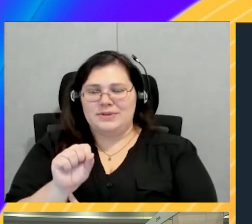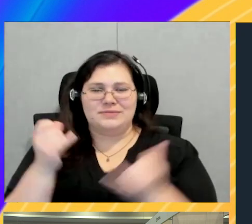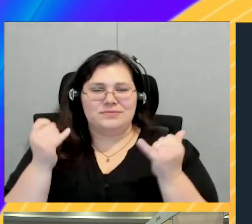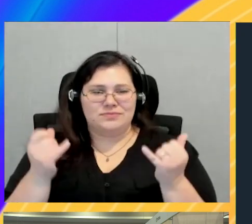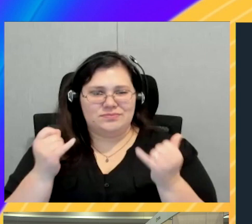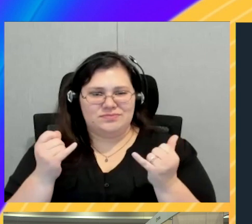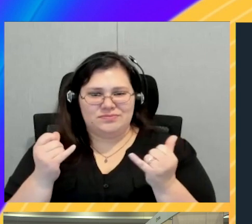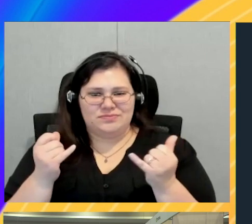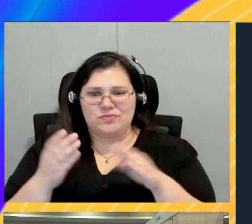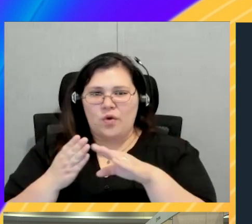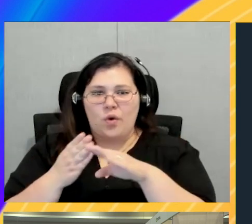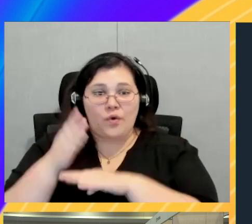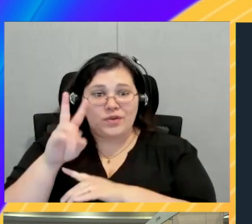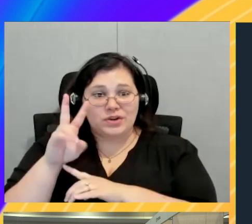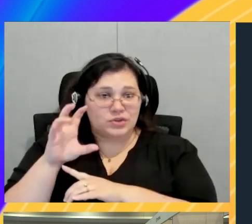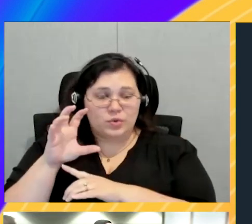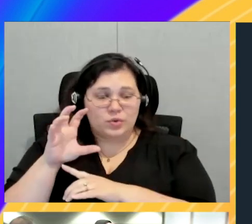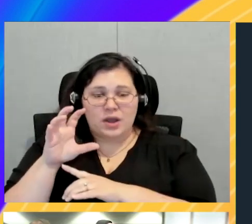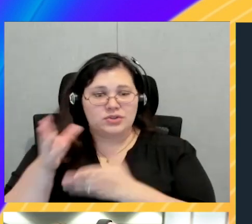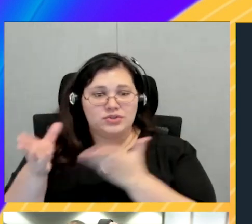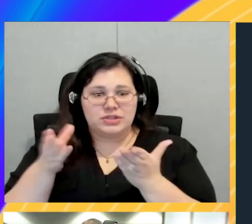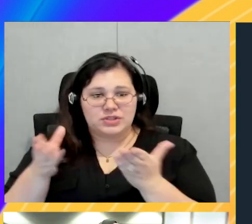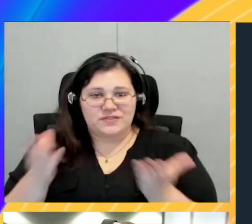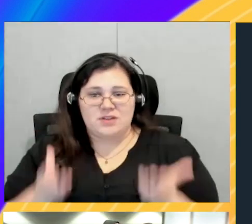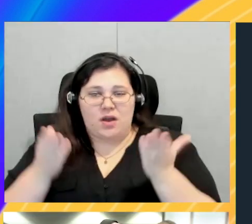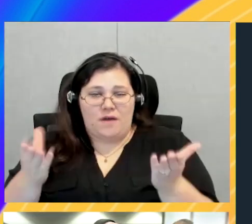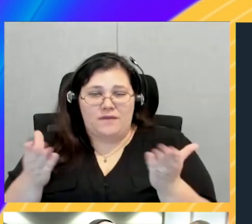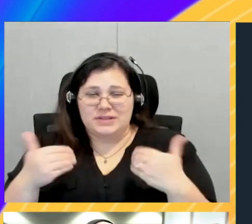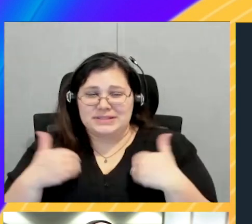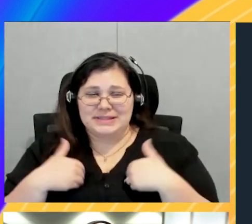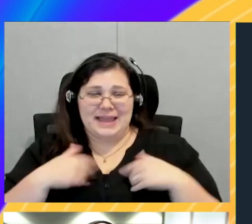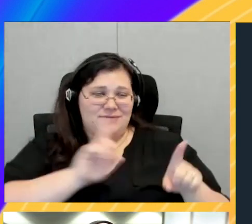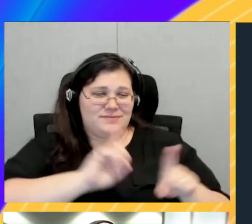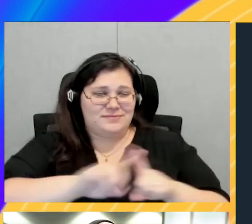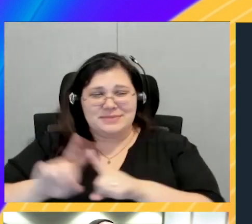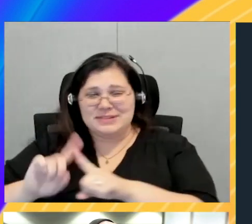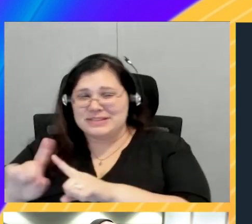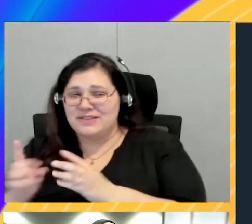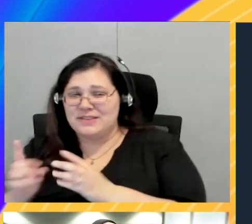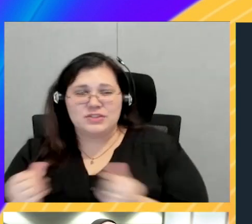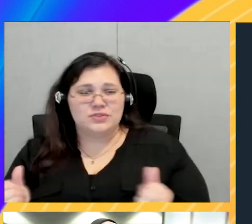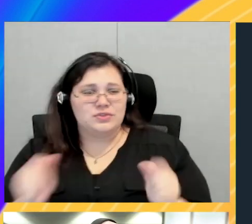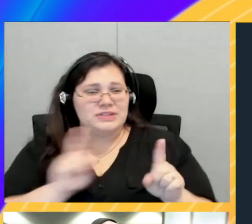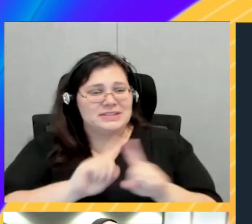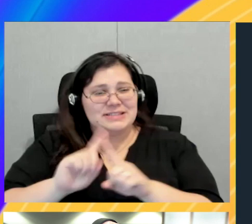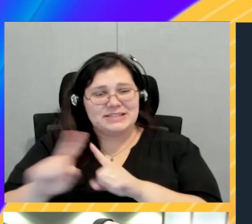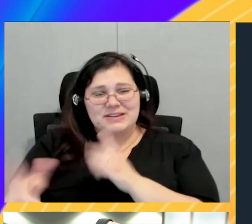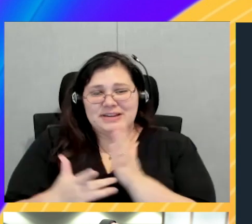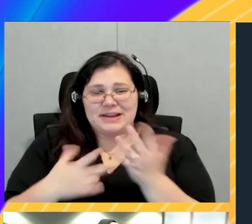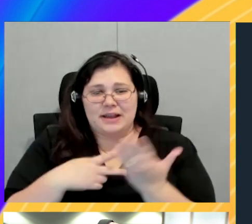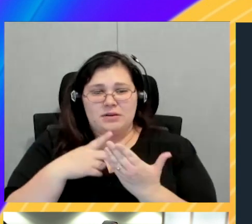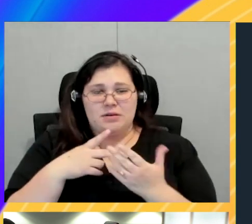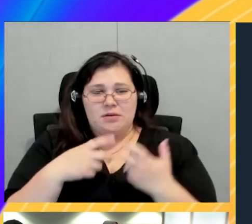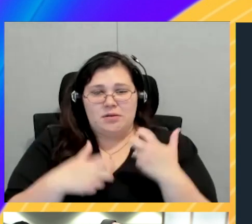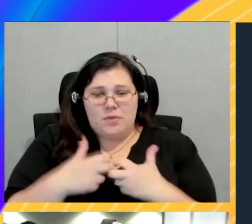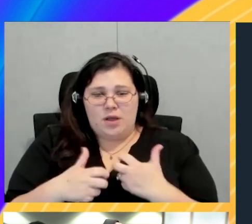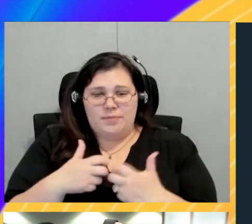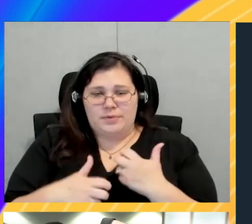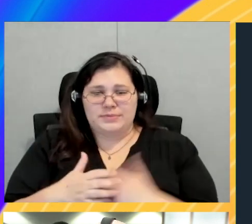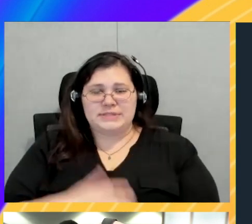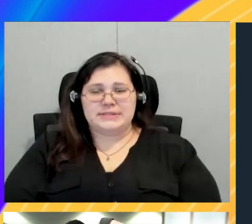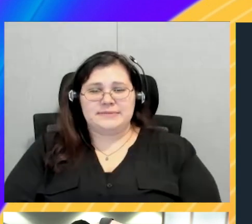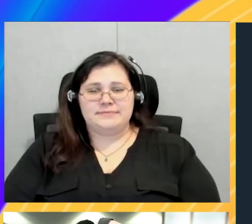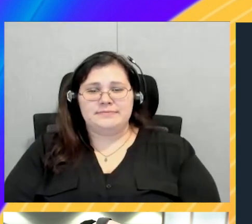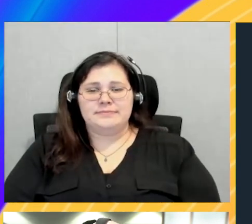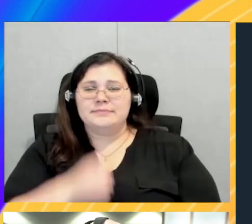services that they offer, and they spread the gamut of different solutions to different technical problems. No one individual is an expert